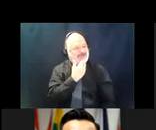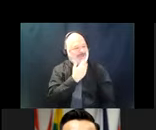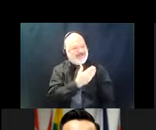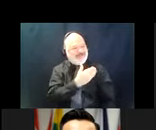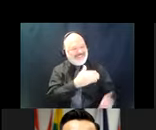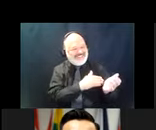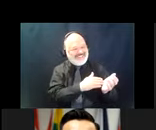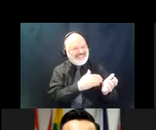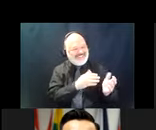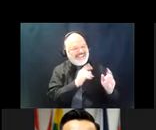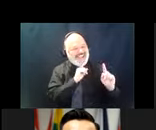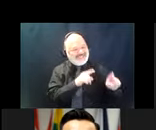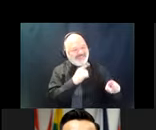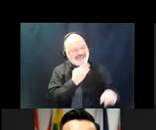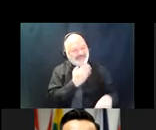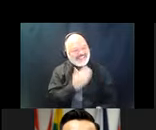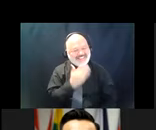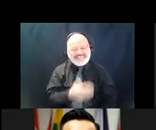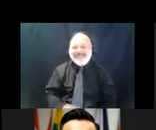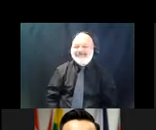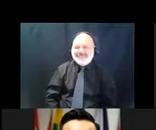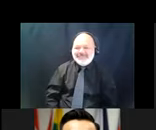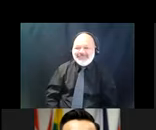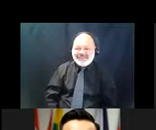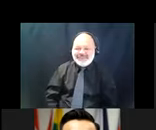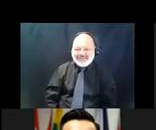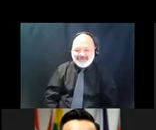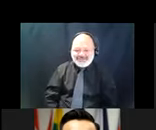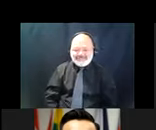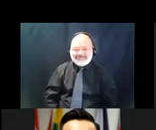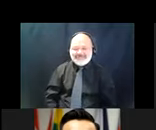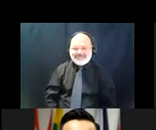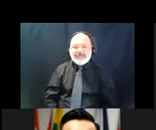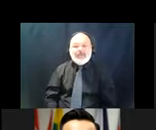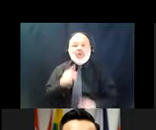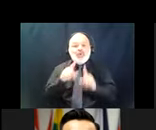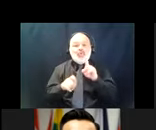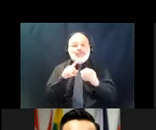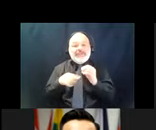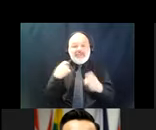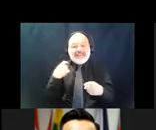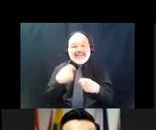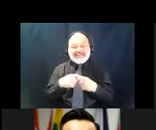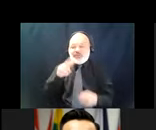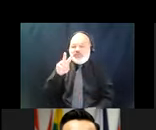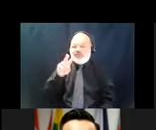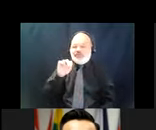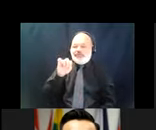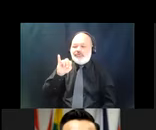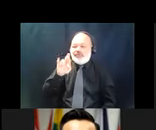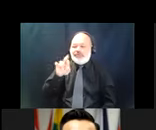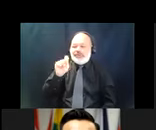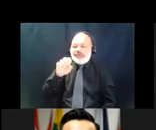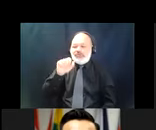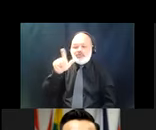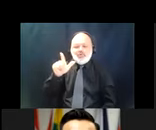you, Dr. Covered. Okay, well, thank you so much. A question about the Latino virtual coffee meetings. How